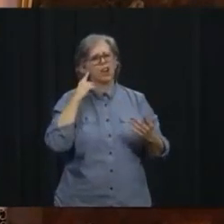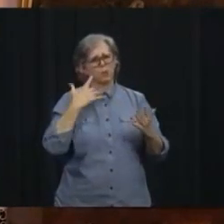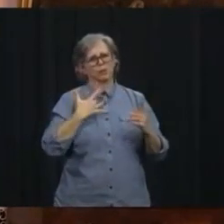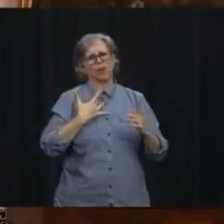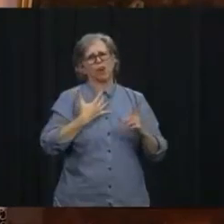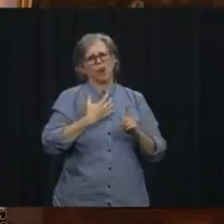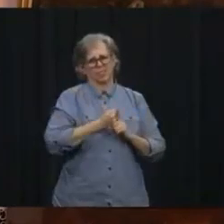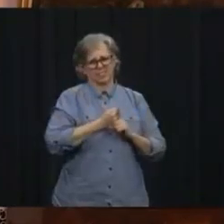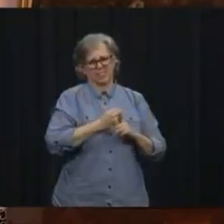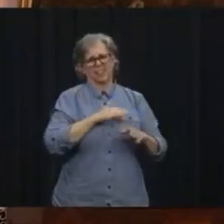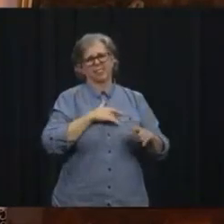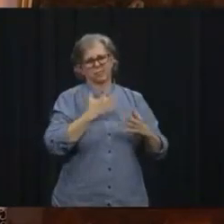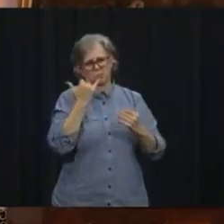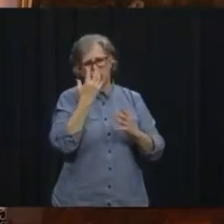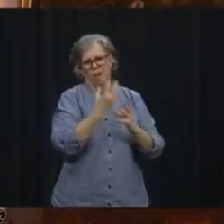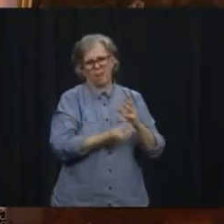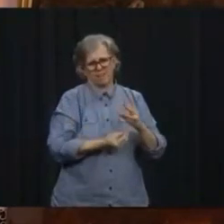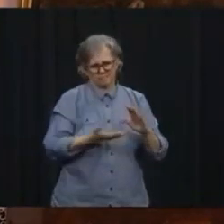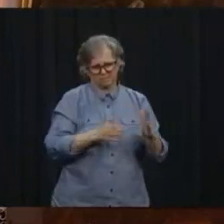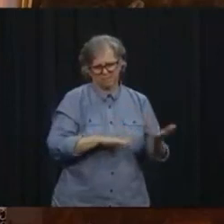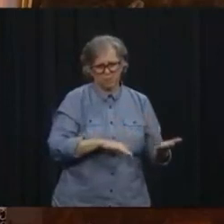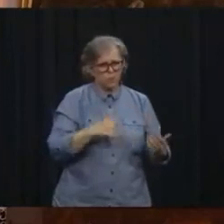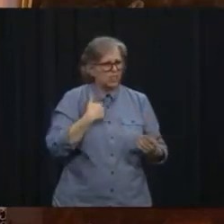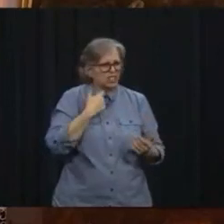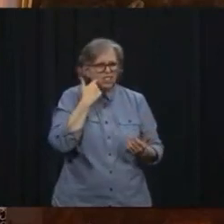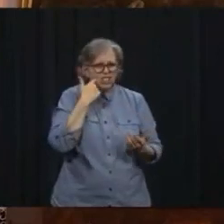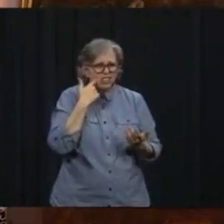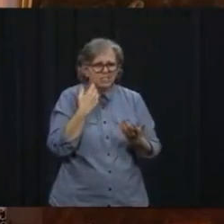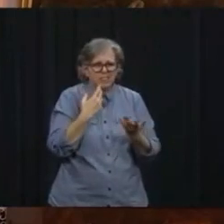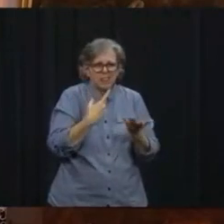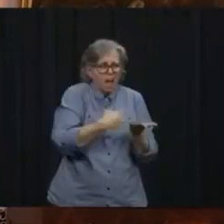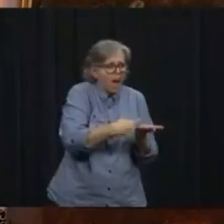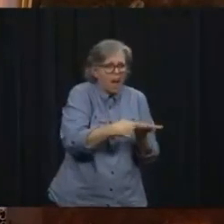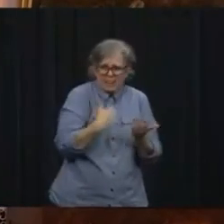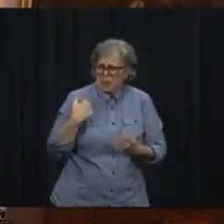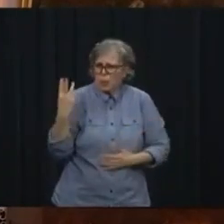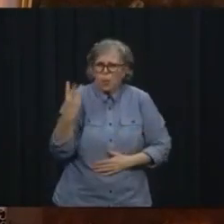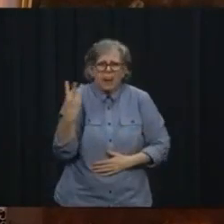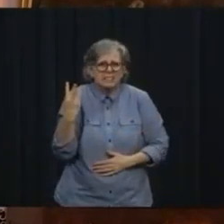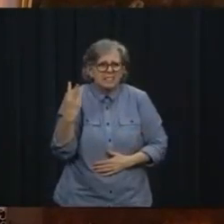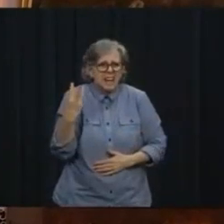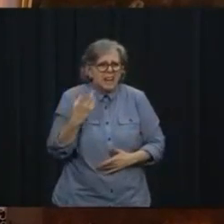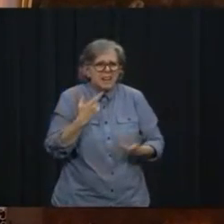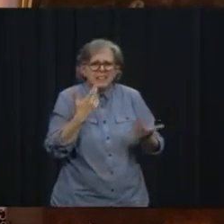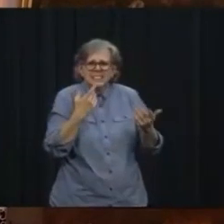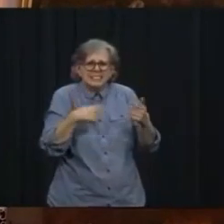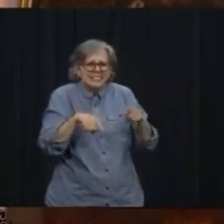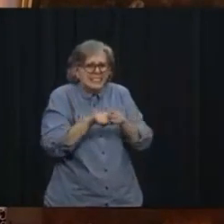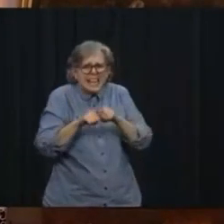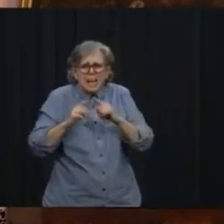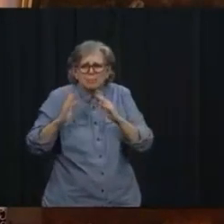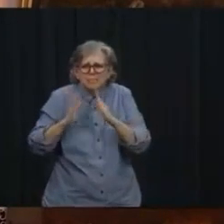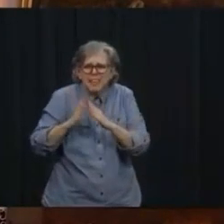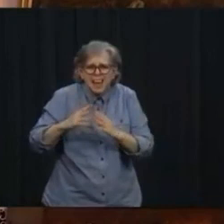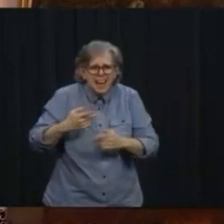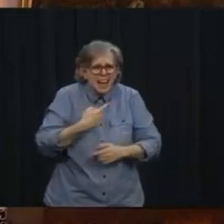that every one matters right now and every day matters. And this